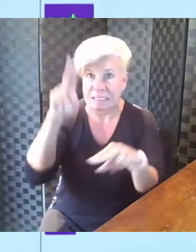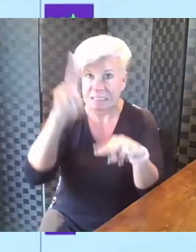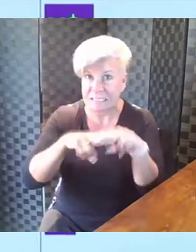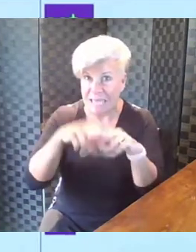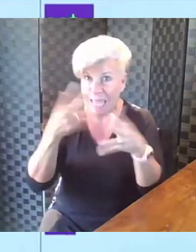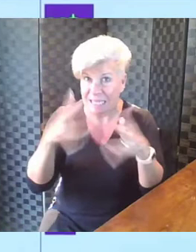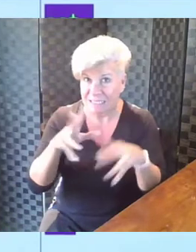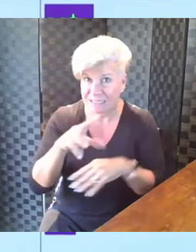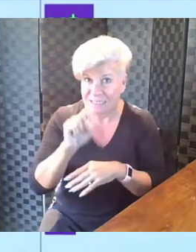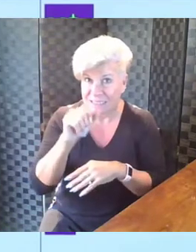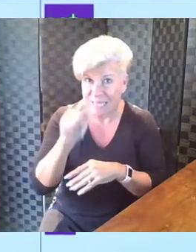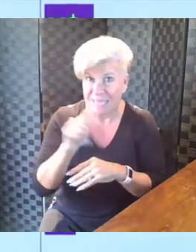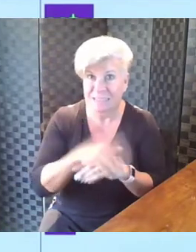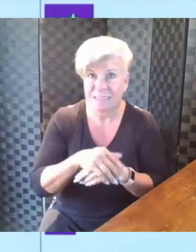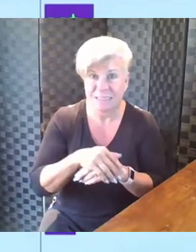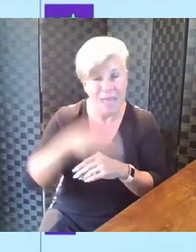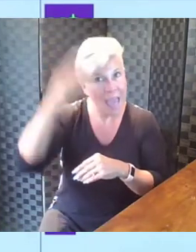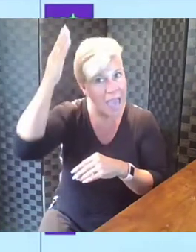sat,